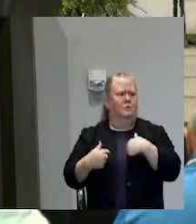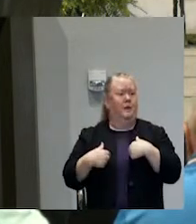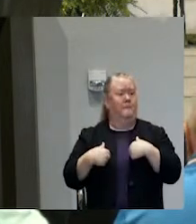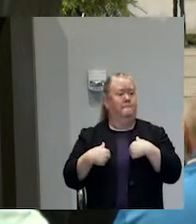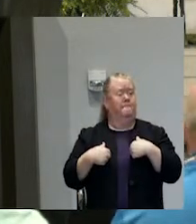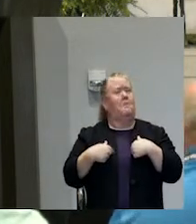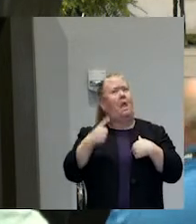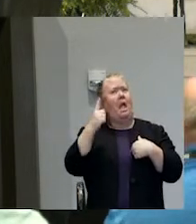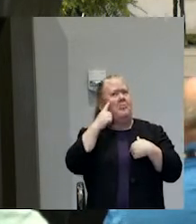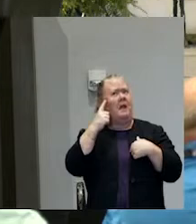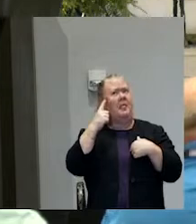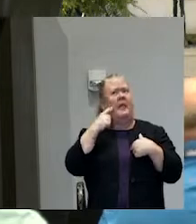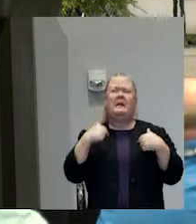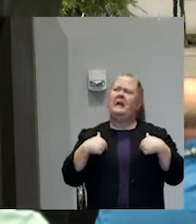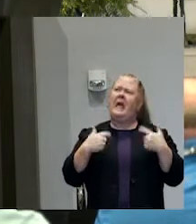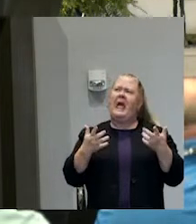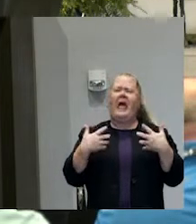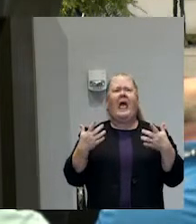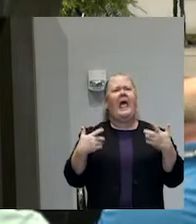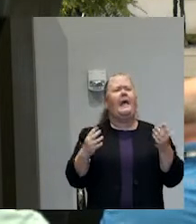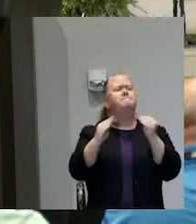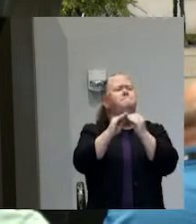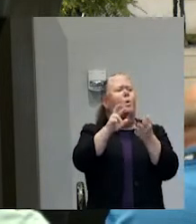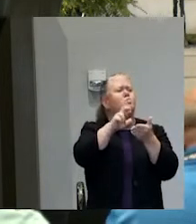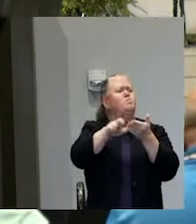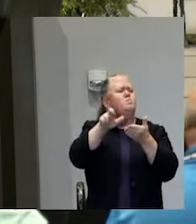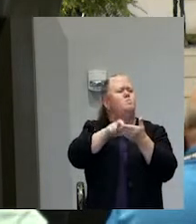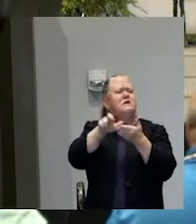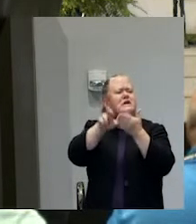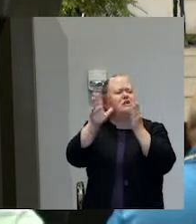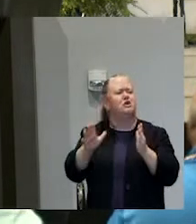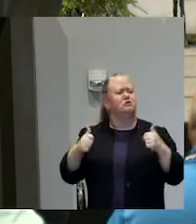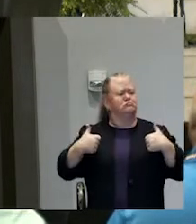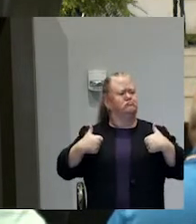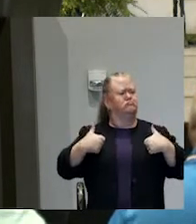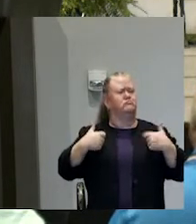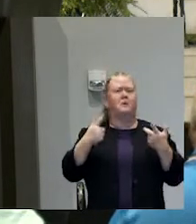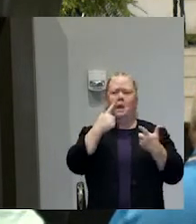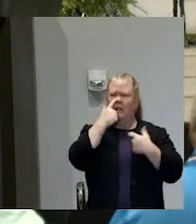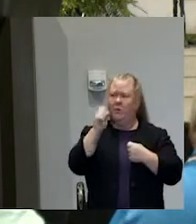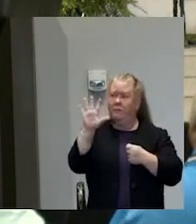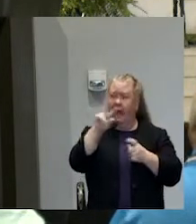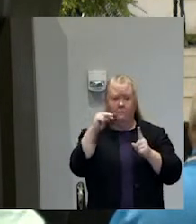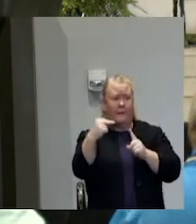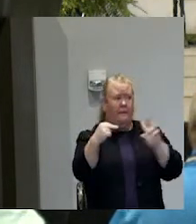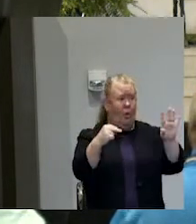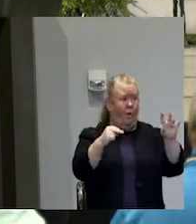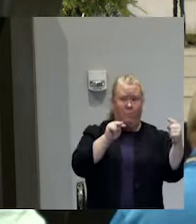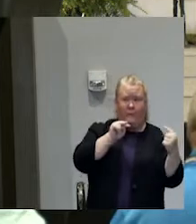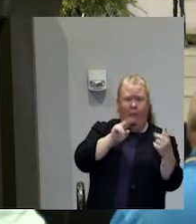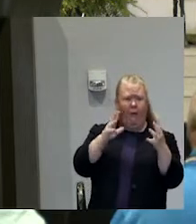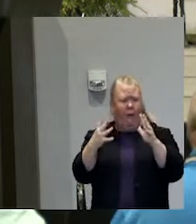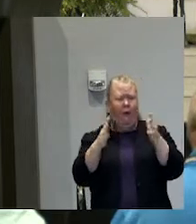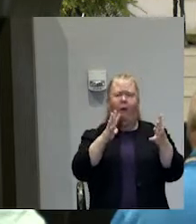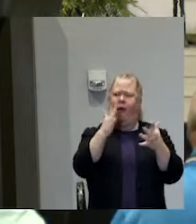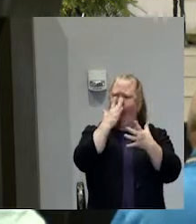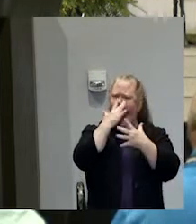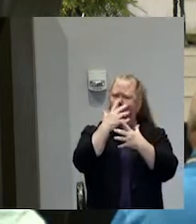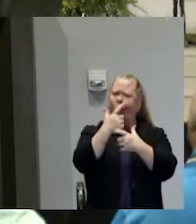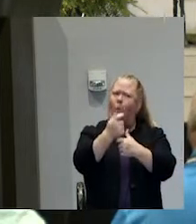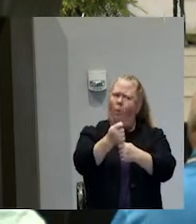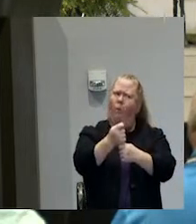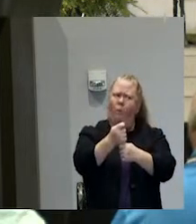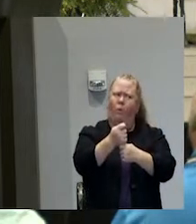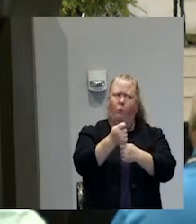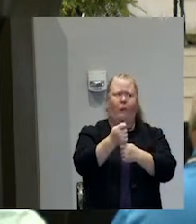I want to say I'm almost like a researcher, because I'm fascinated by all the different perspectives that are out there. And again, like I said, how